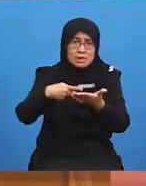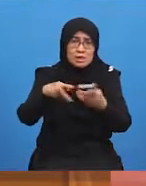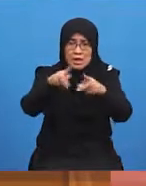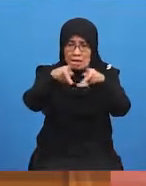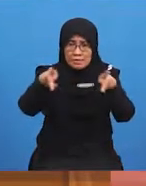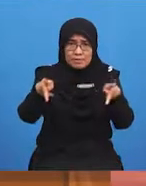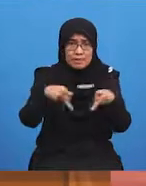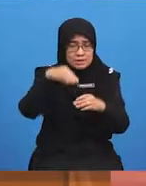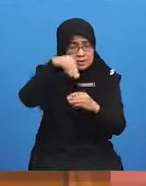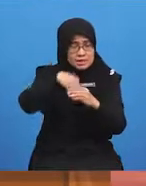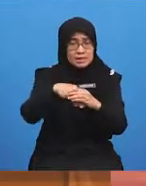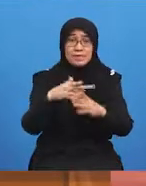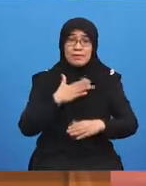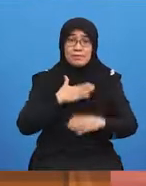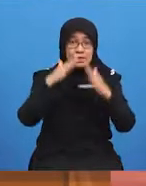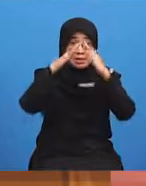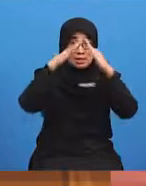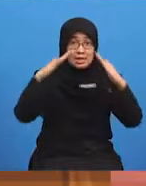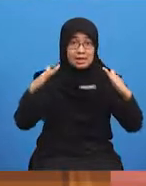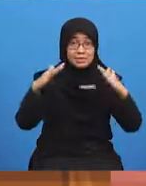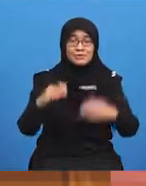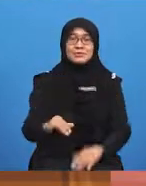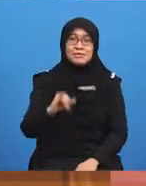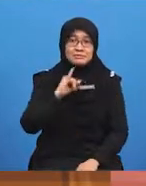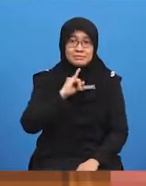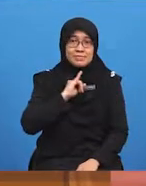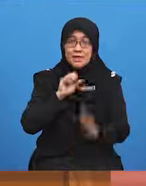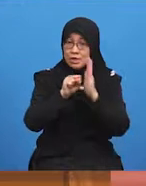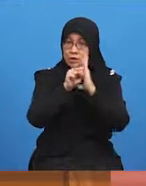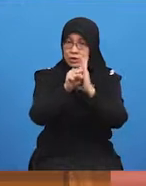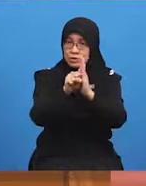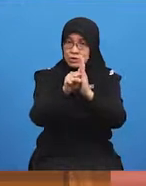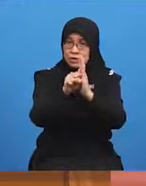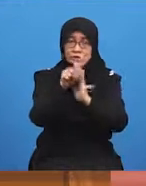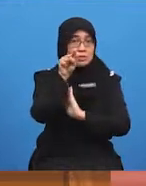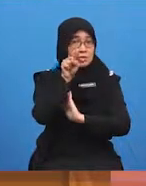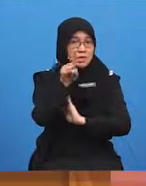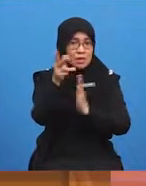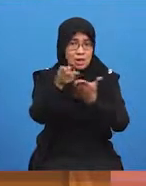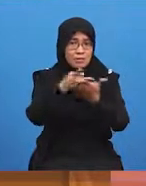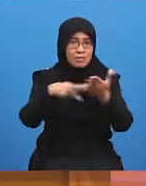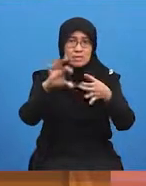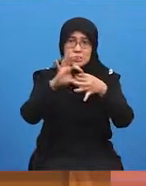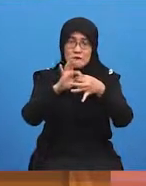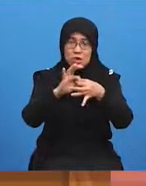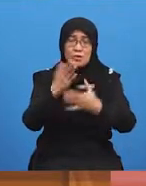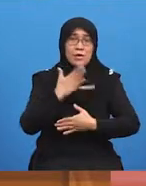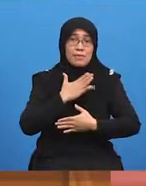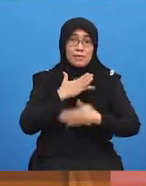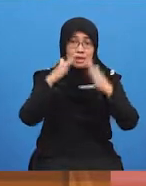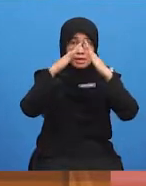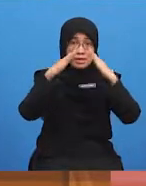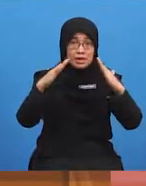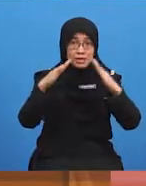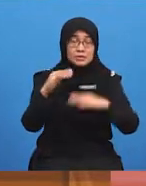Boys and girls, I am going to show you parts of my house and I want you